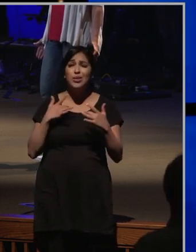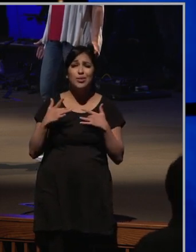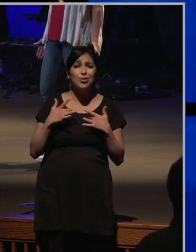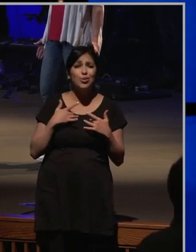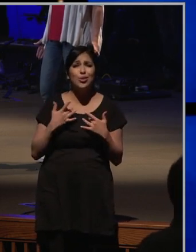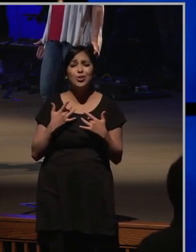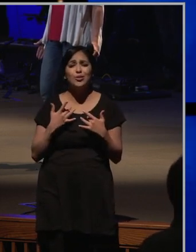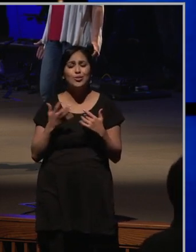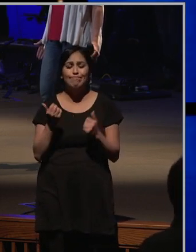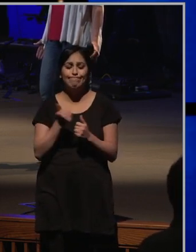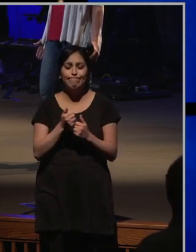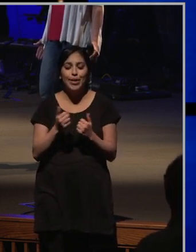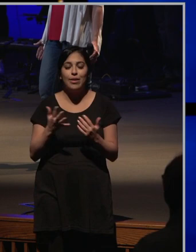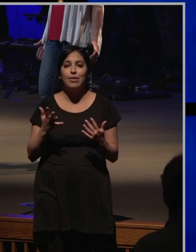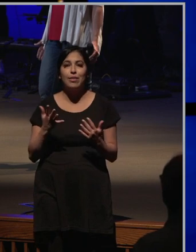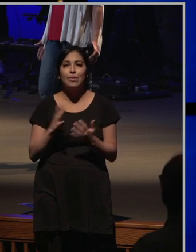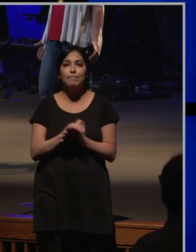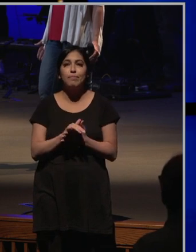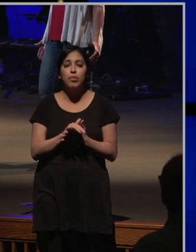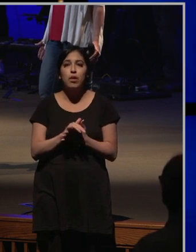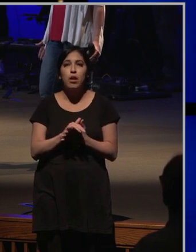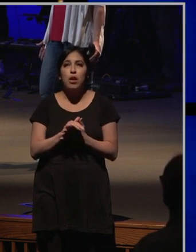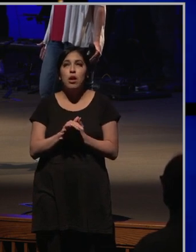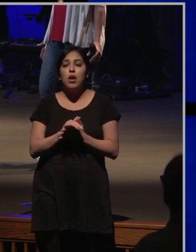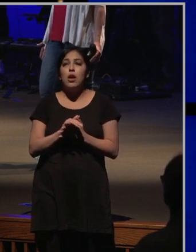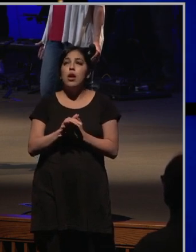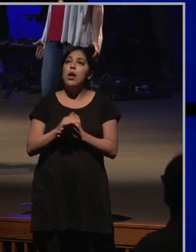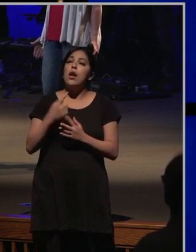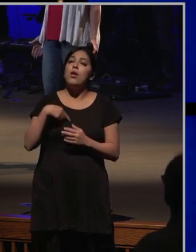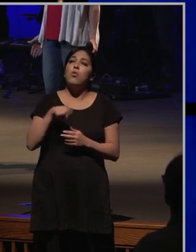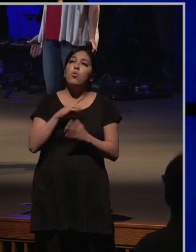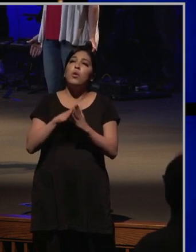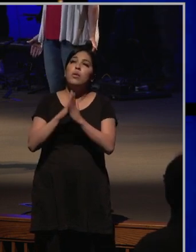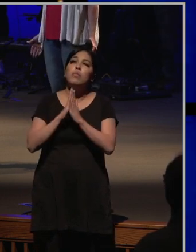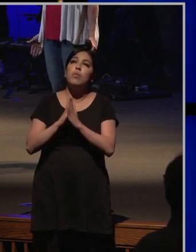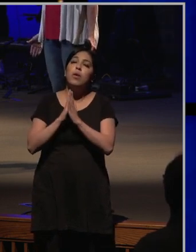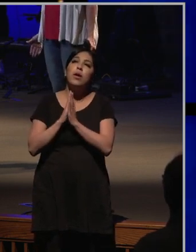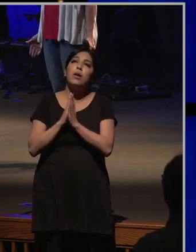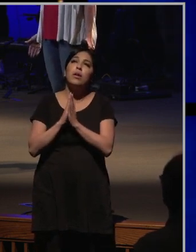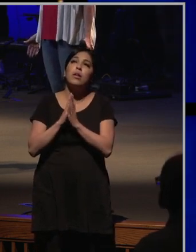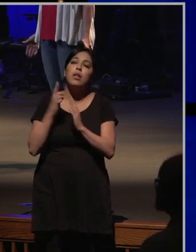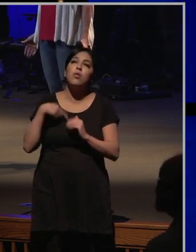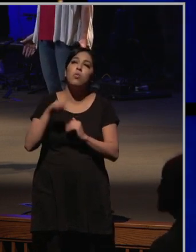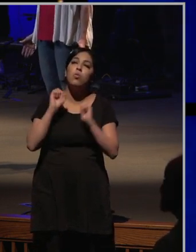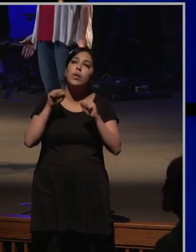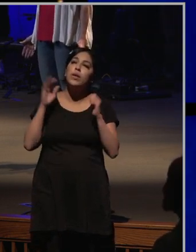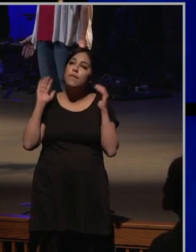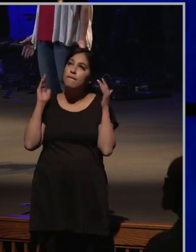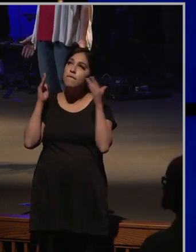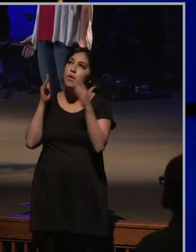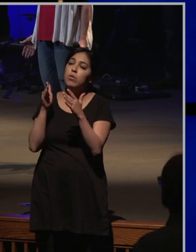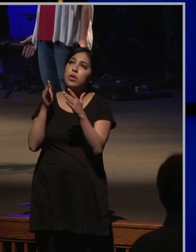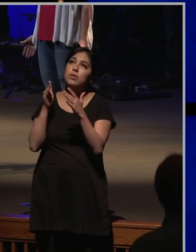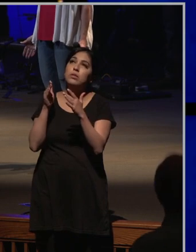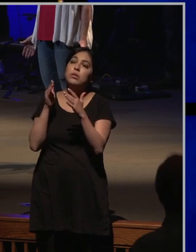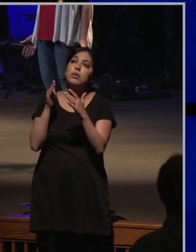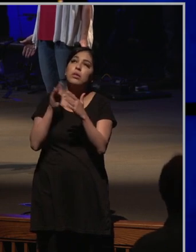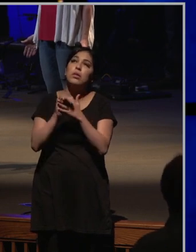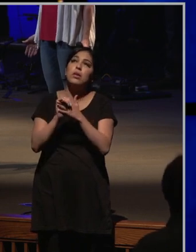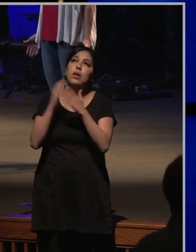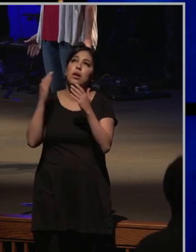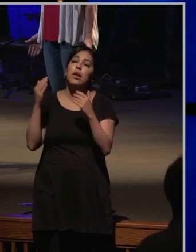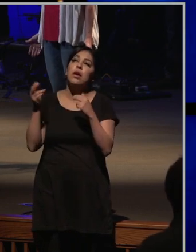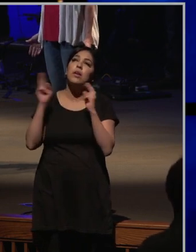or what's on our schedule in the coming week. But, Lord, we pray that you would focus our hearts in this time, and may we bring you